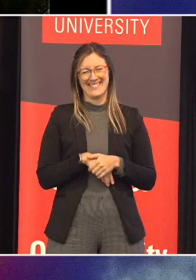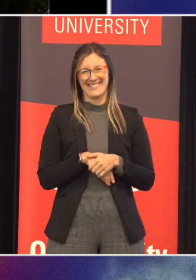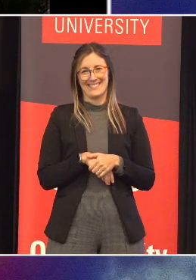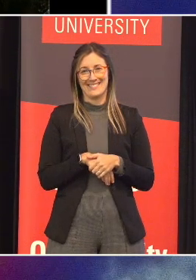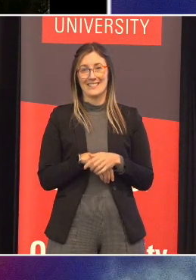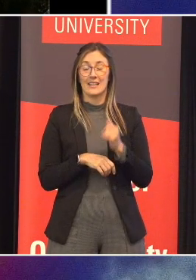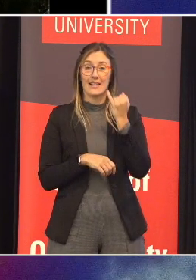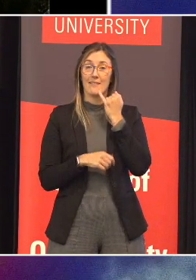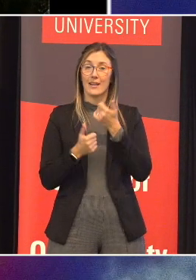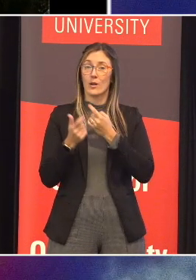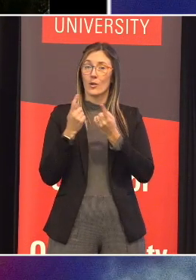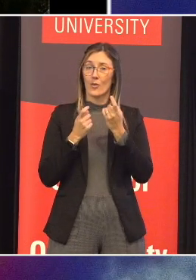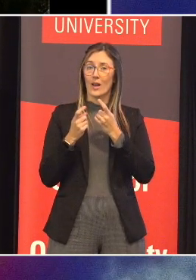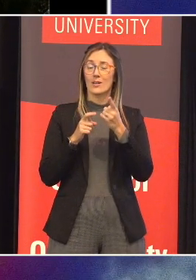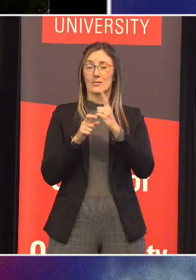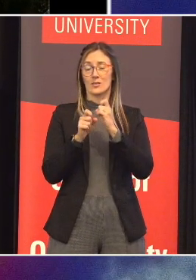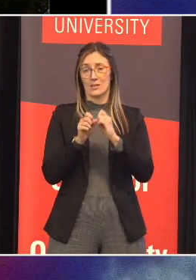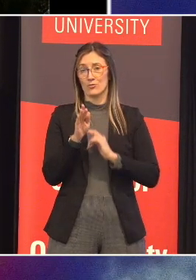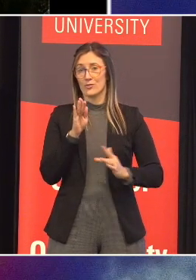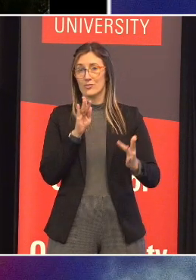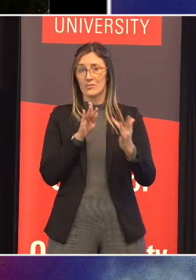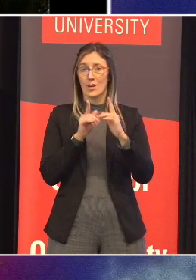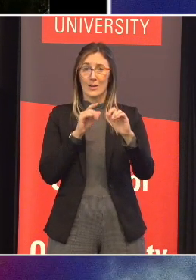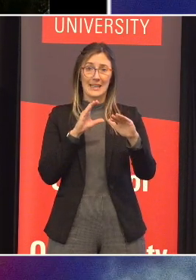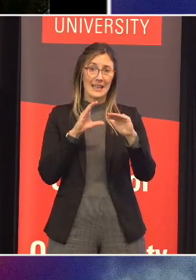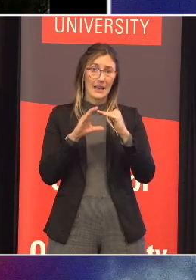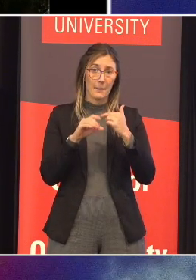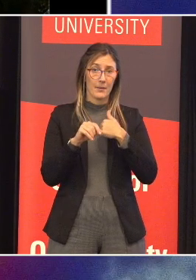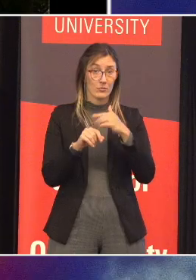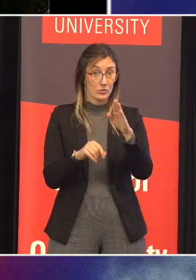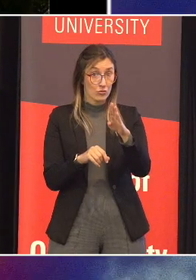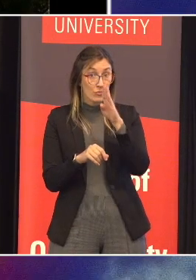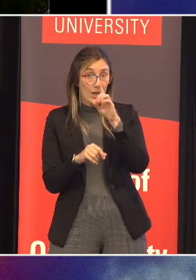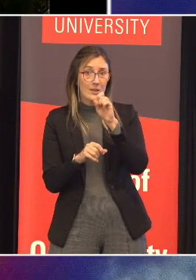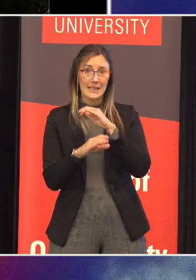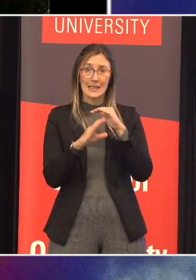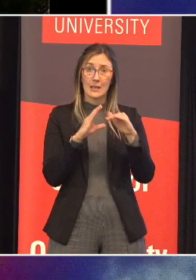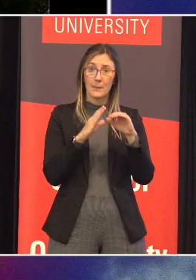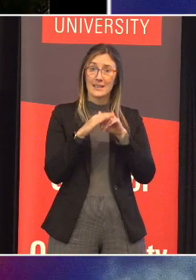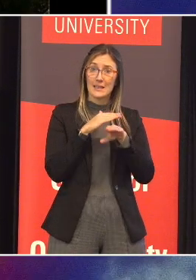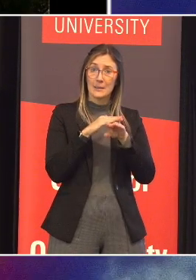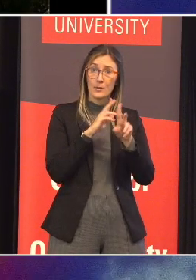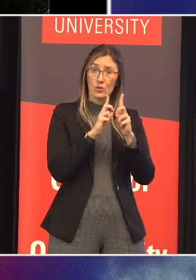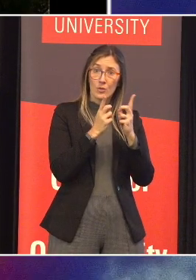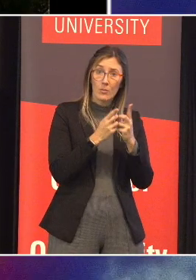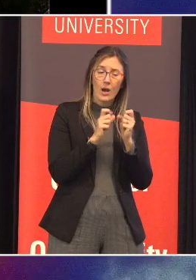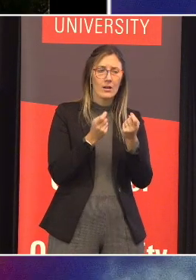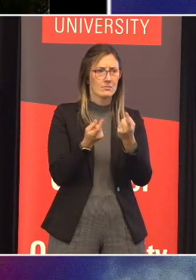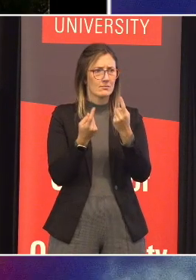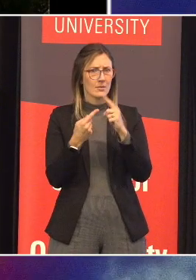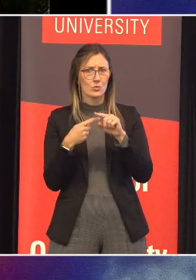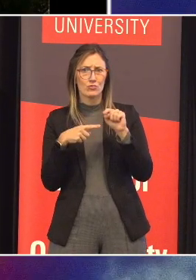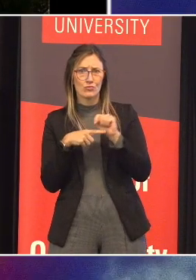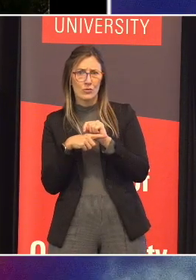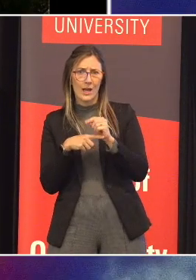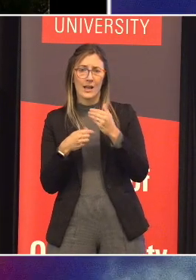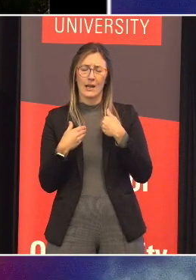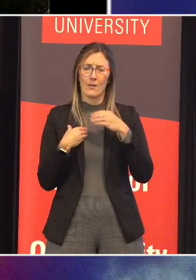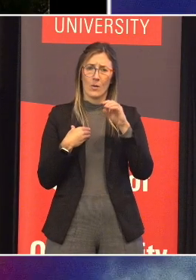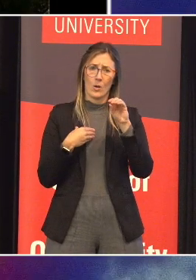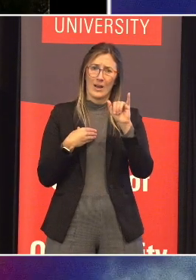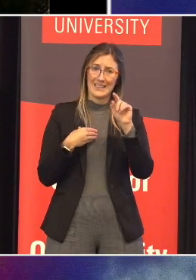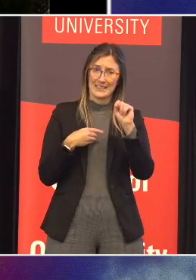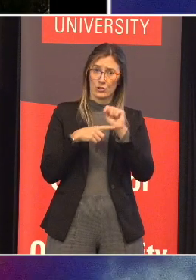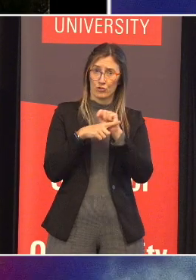please reach out. You can email me directly, you can email accessibility, you can come to one of the trainings. We have OIT training staff